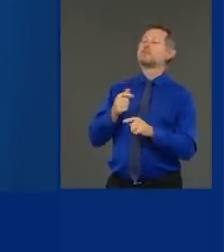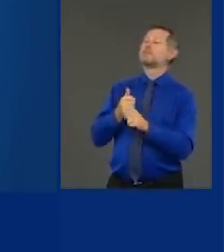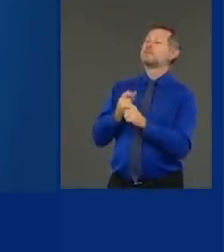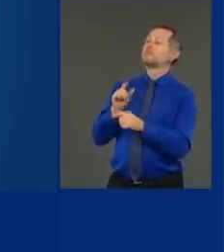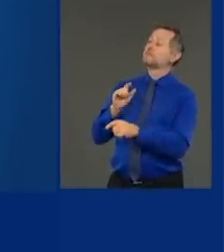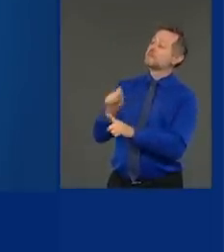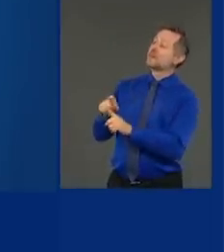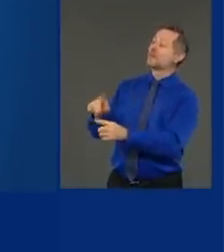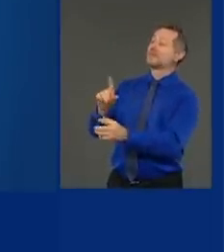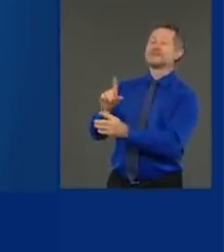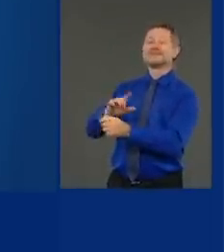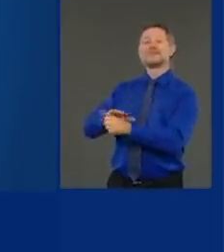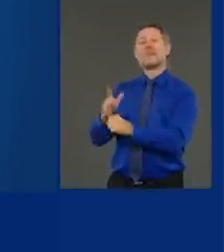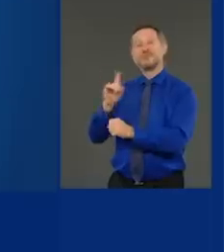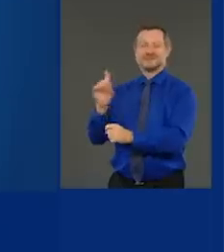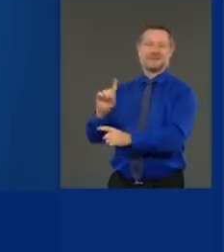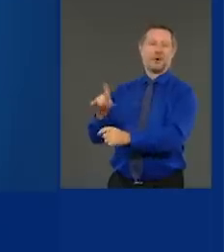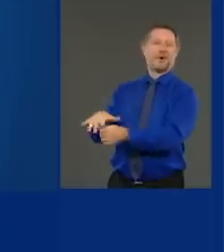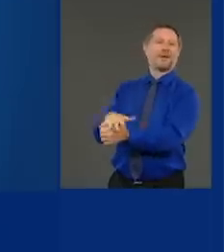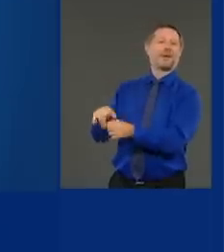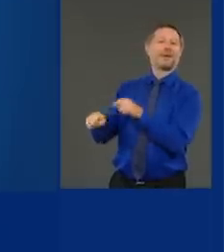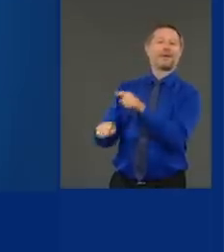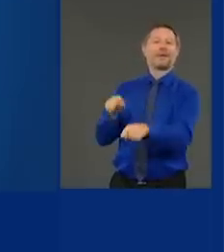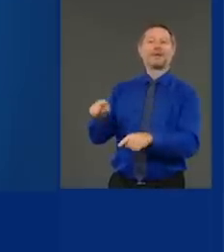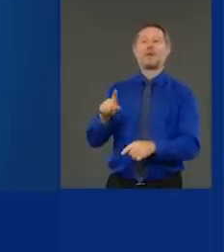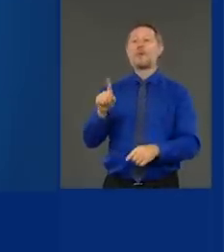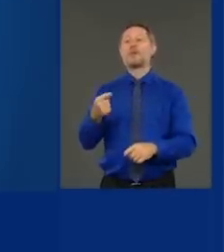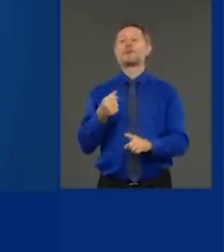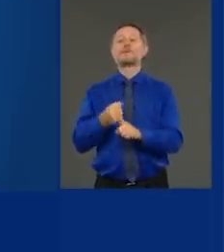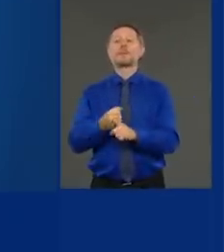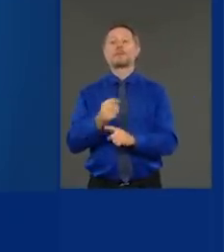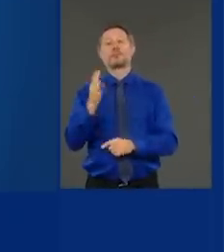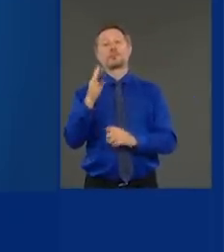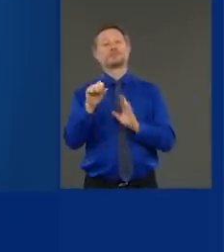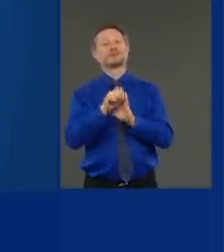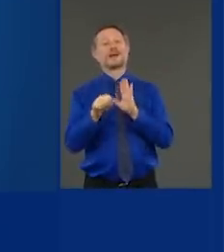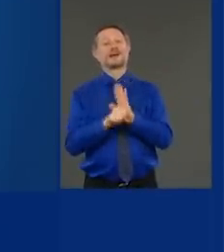deadly serious for blue states only.